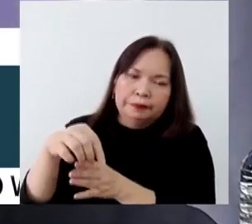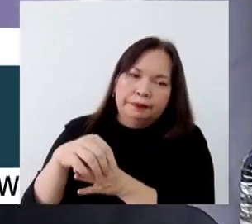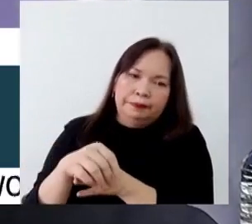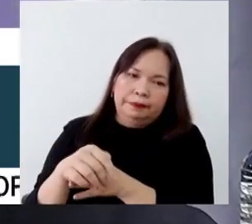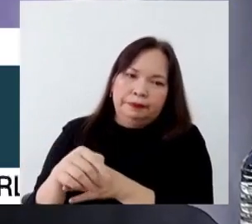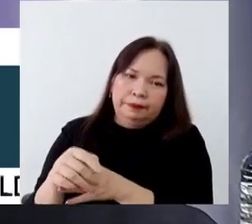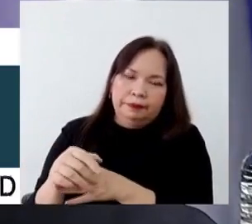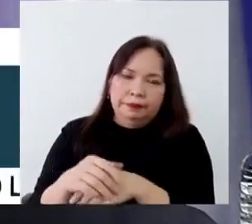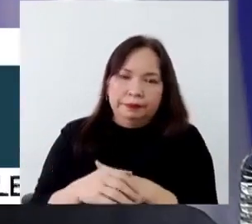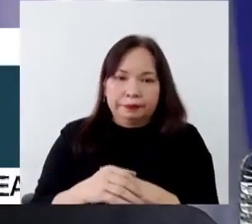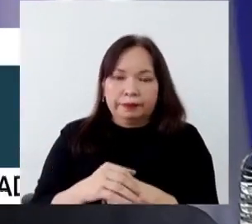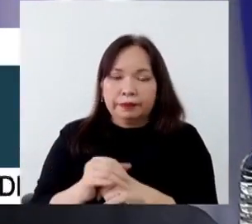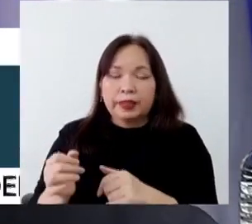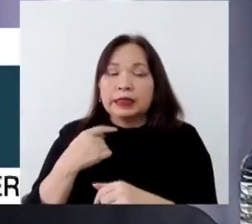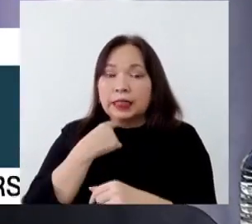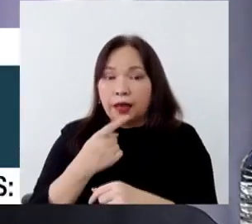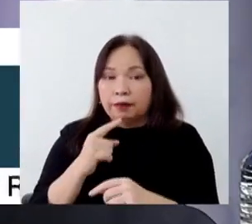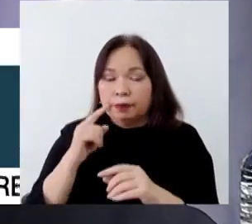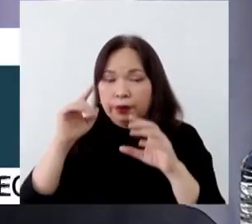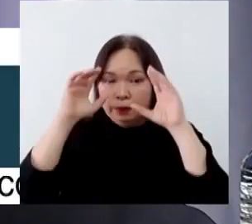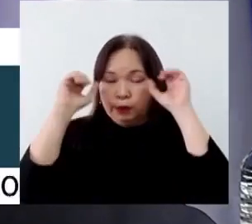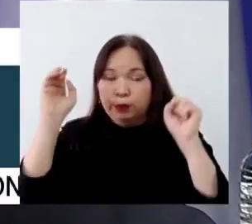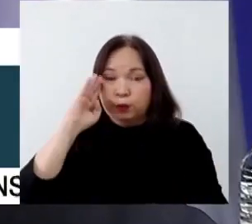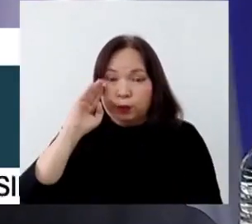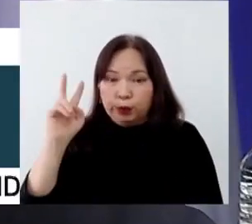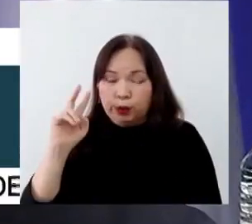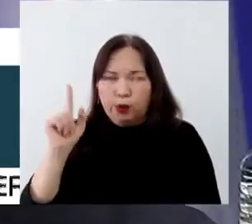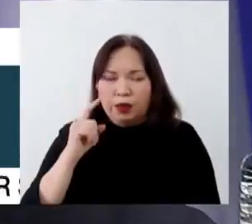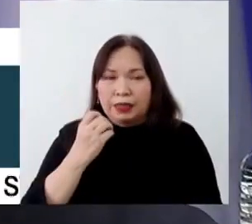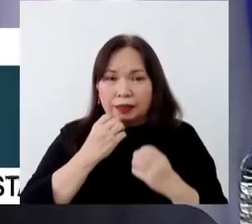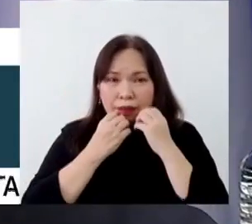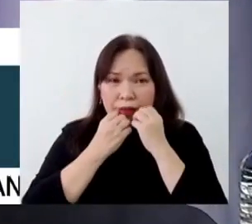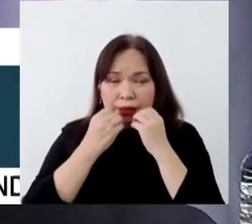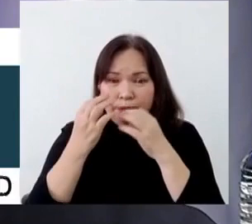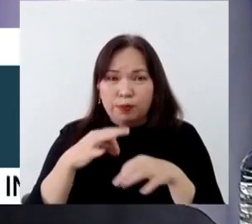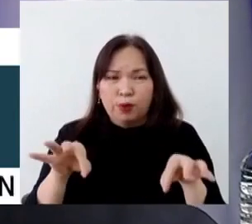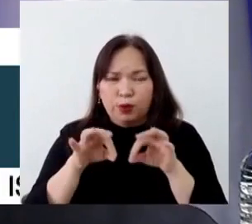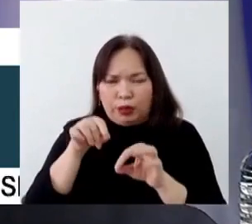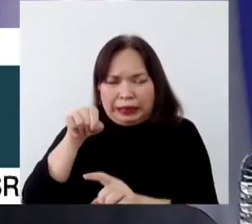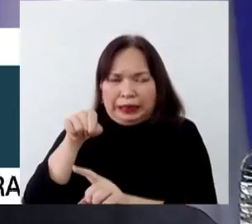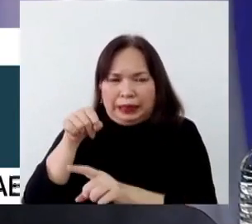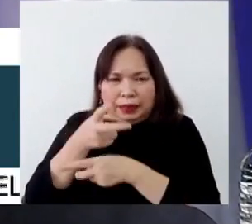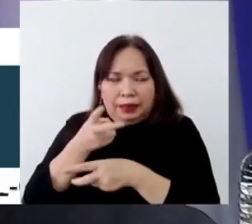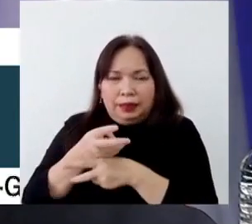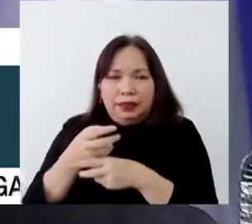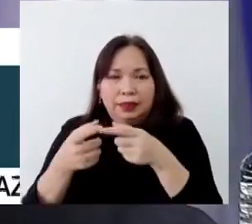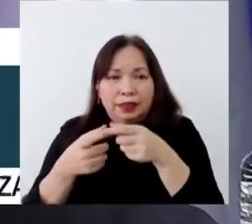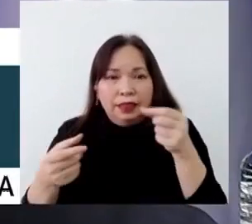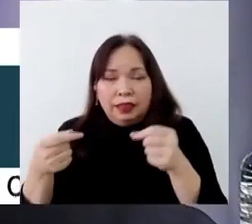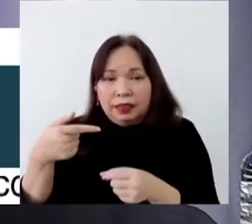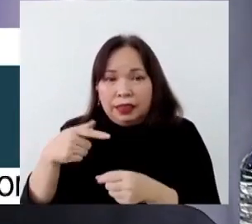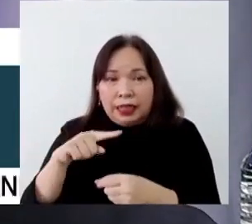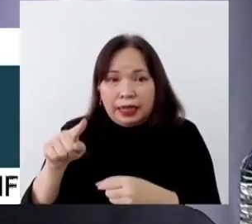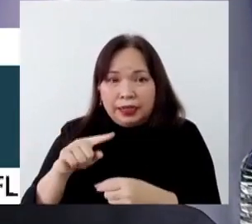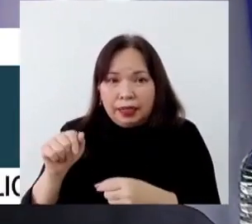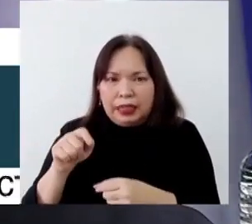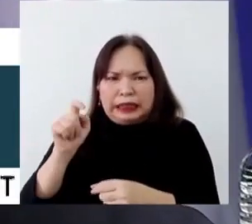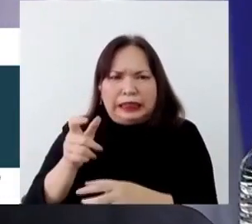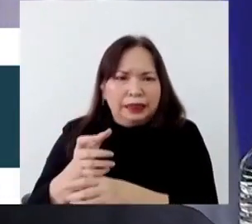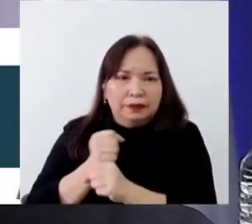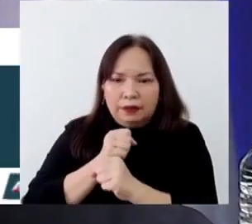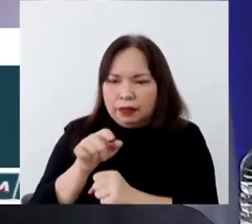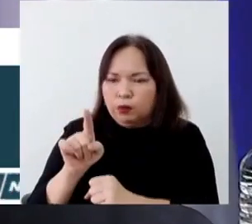In the president's words, what is critical now is Gaza, and let's keep exploring all possible